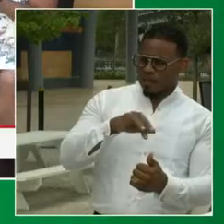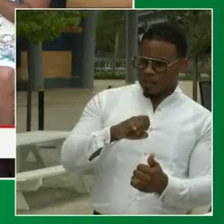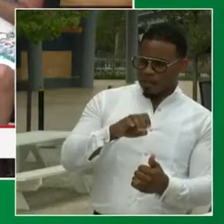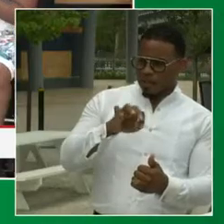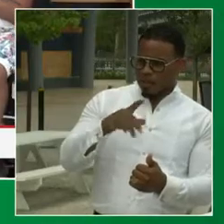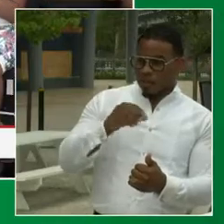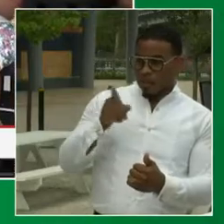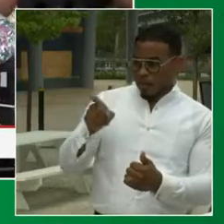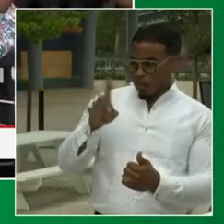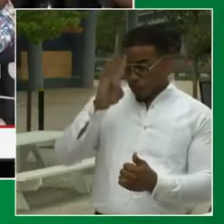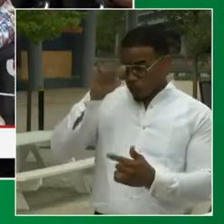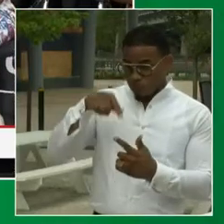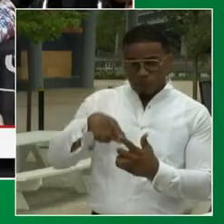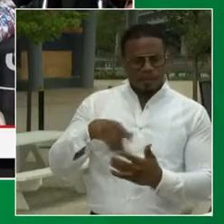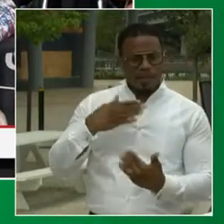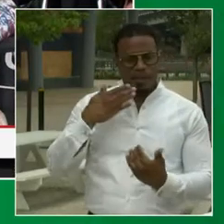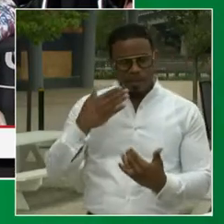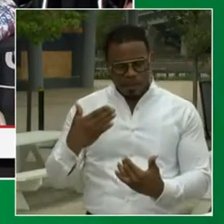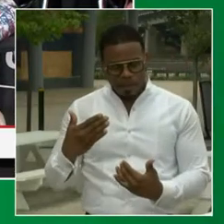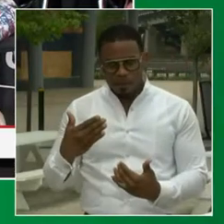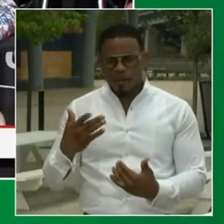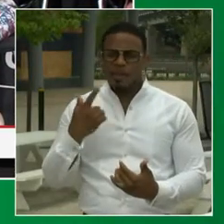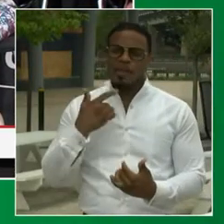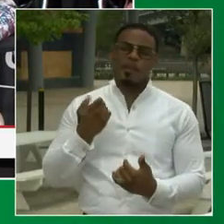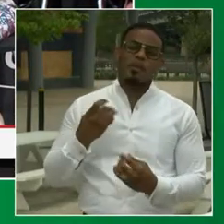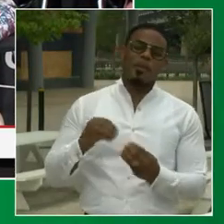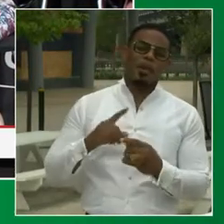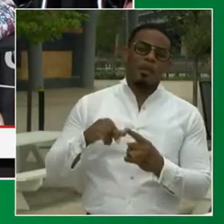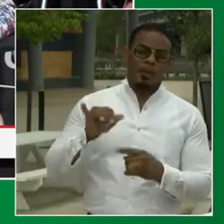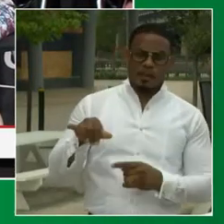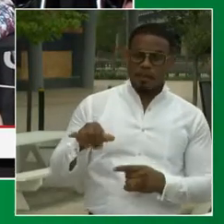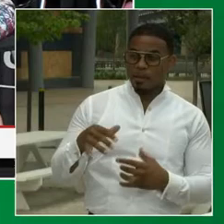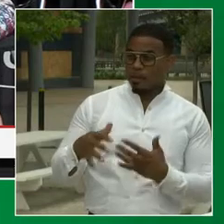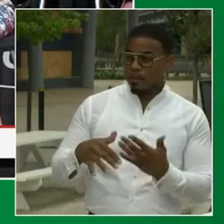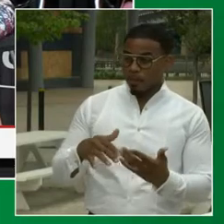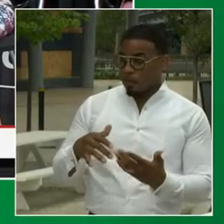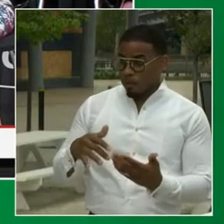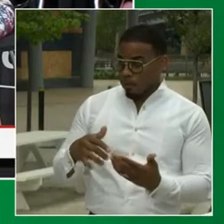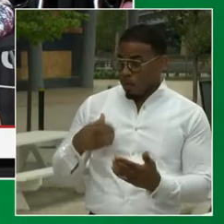you guys for coming up with this. And tell us a little bit more about it. And